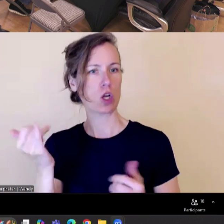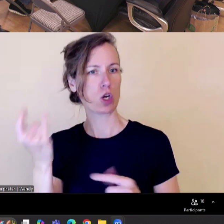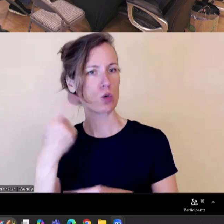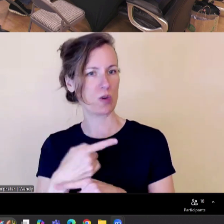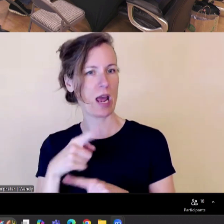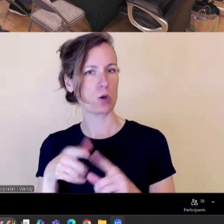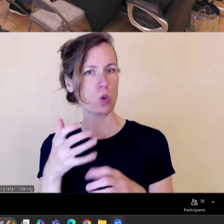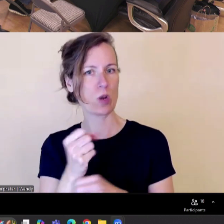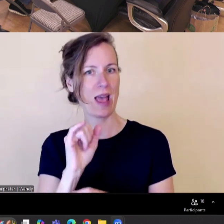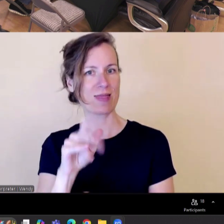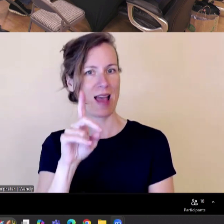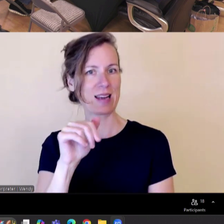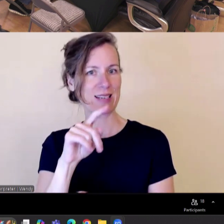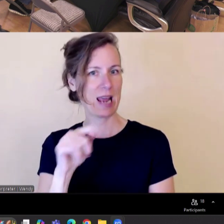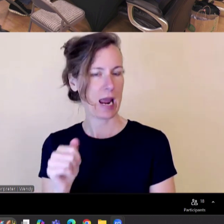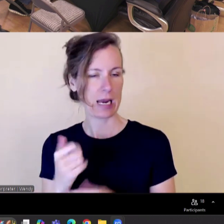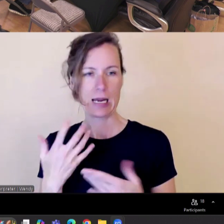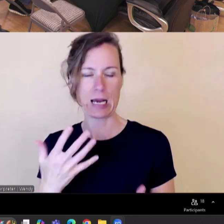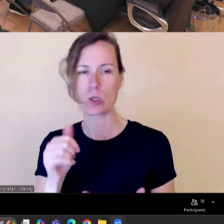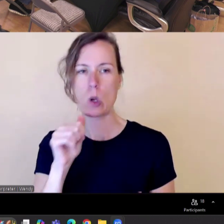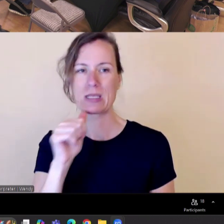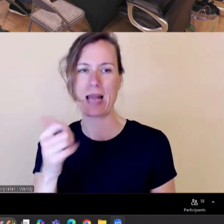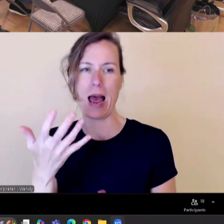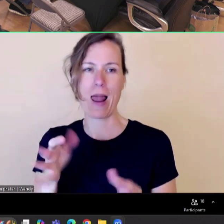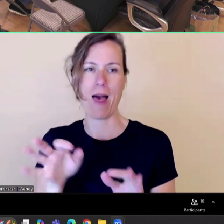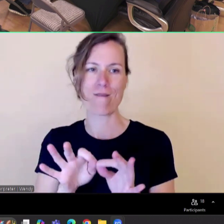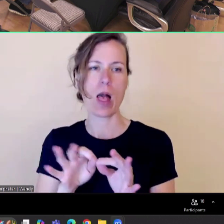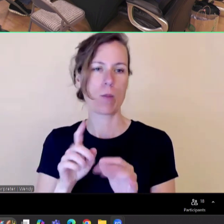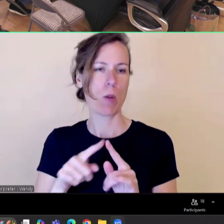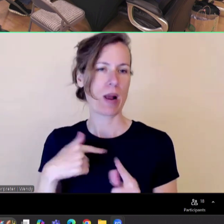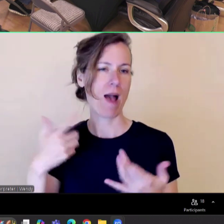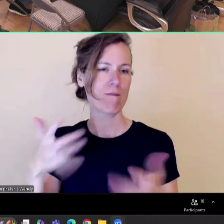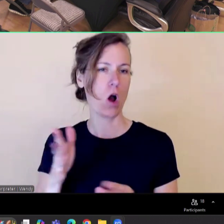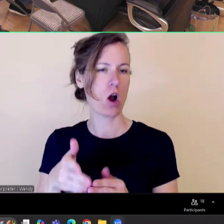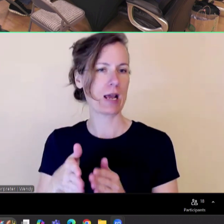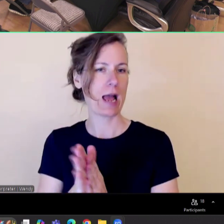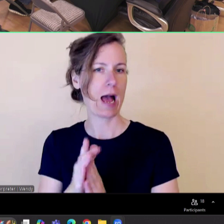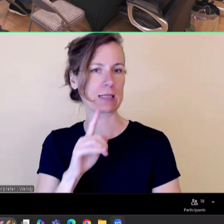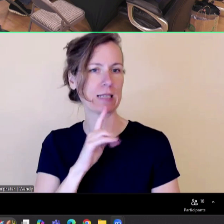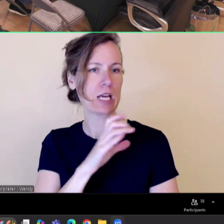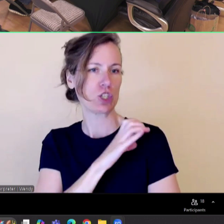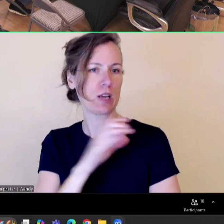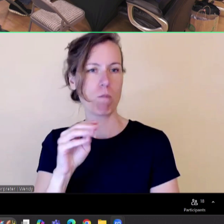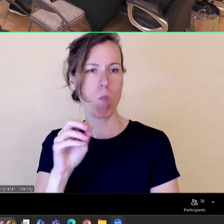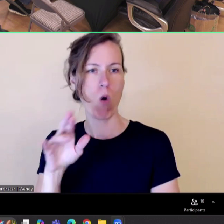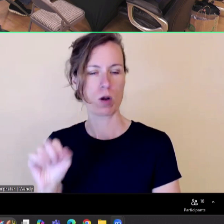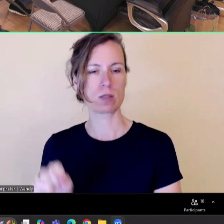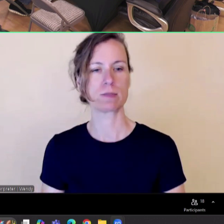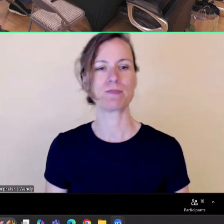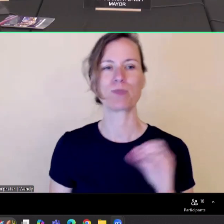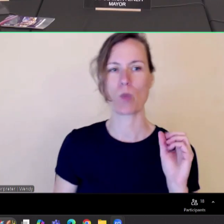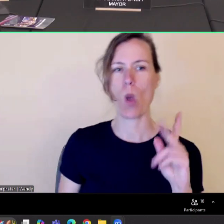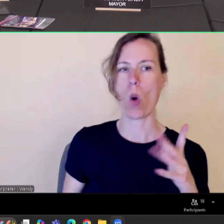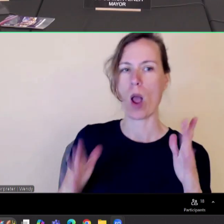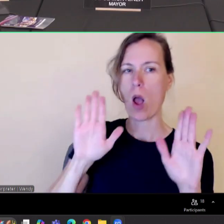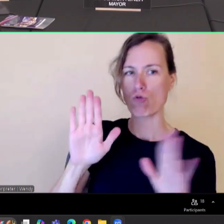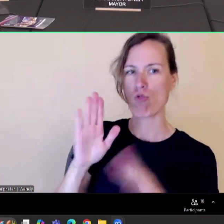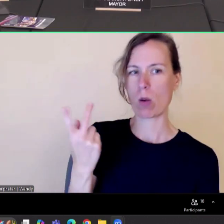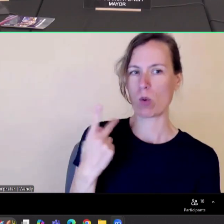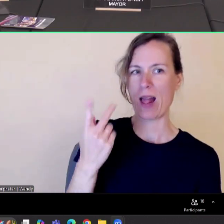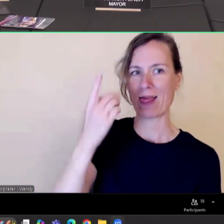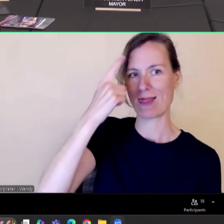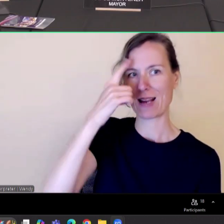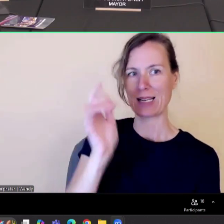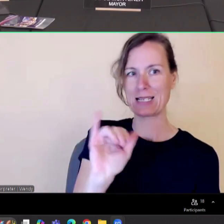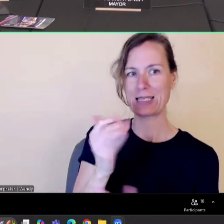readily available, but I've already asked for that. Okay, great. Maybe we were thinking the same thing, Chief. I think that what's